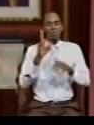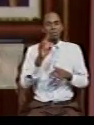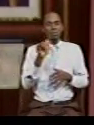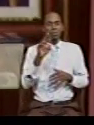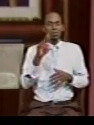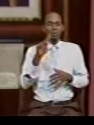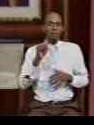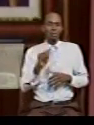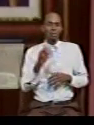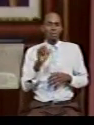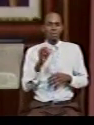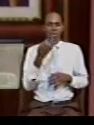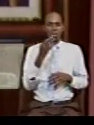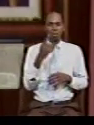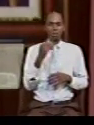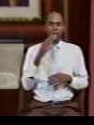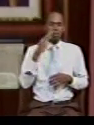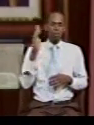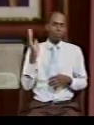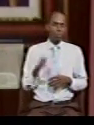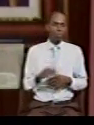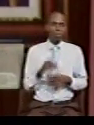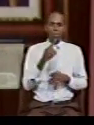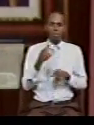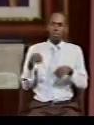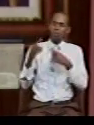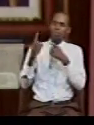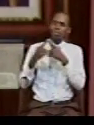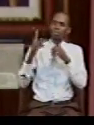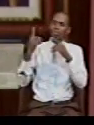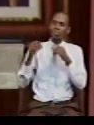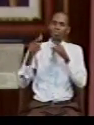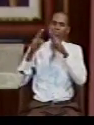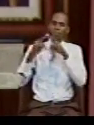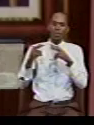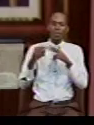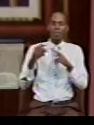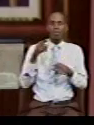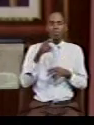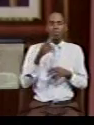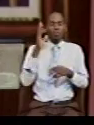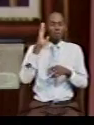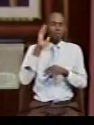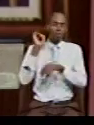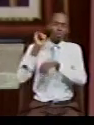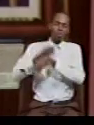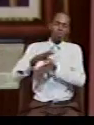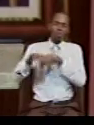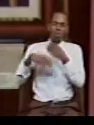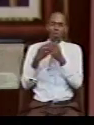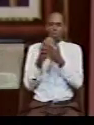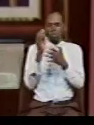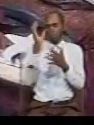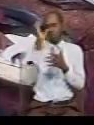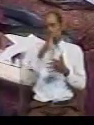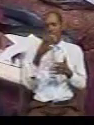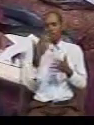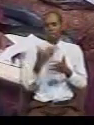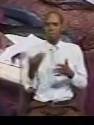wicked. You go to the village, you will quench all the fiery darts of the